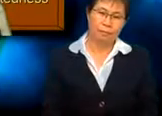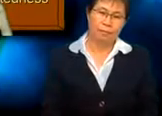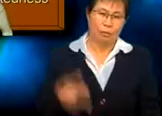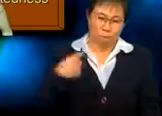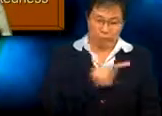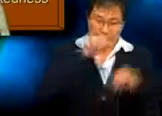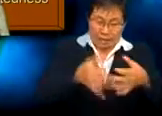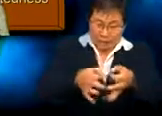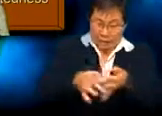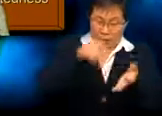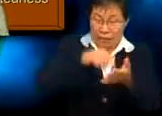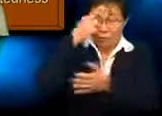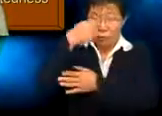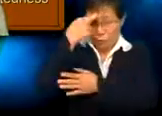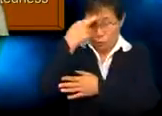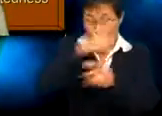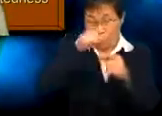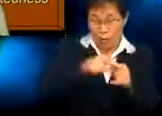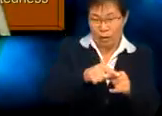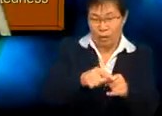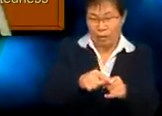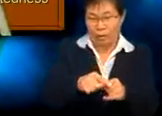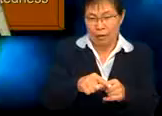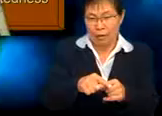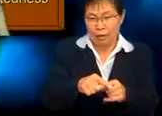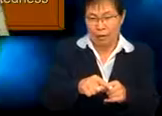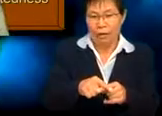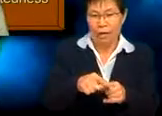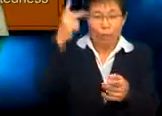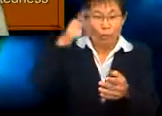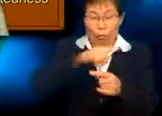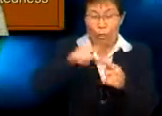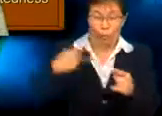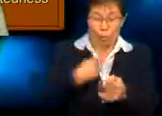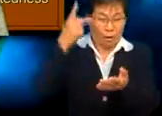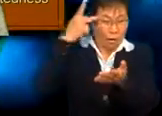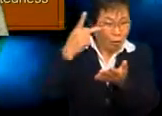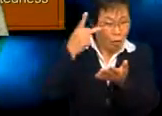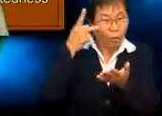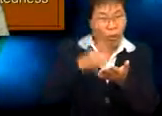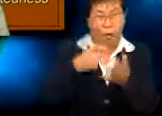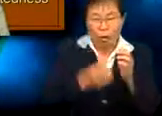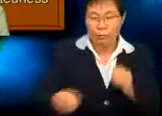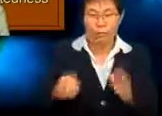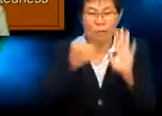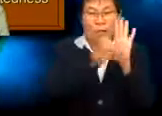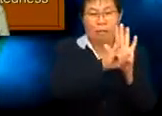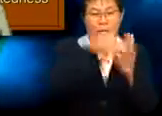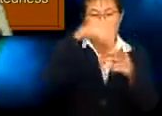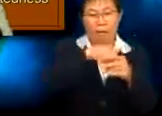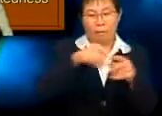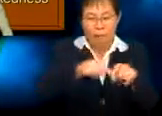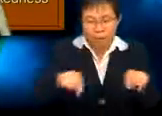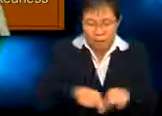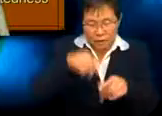We can explain these reasons when we identify where the object image is positioned in